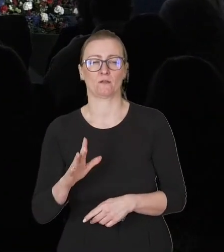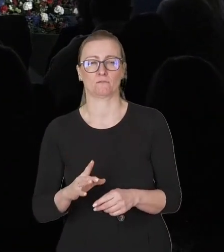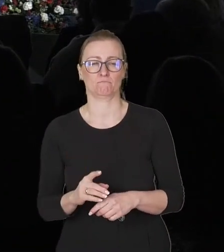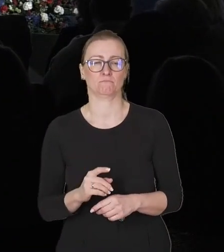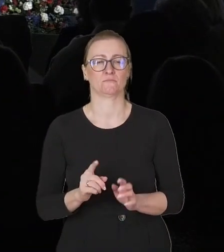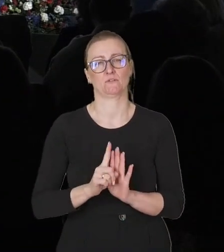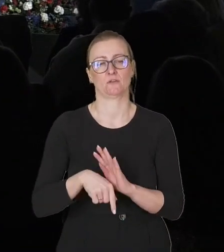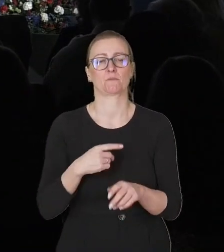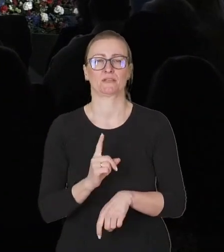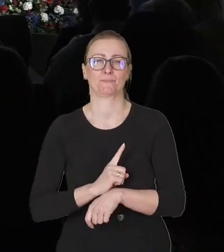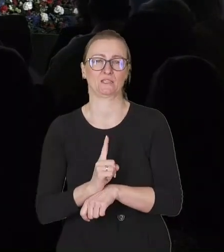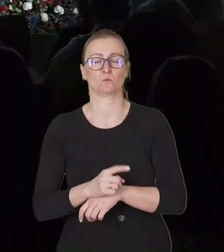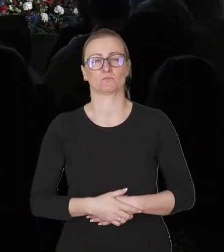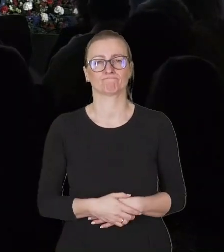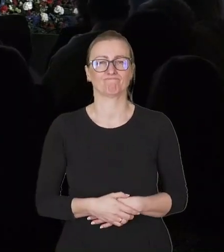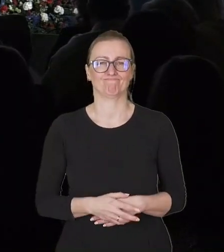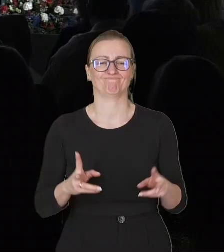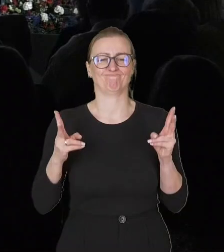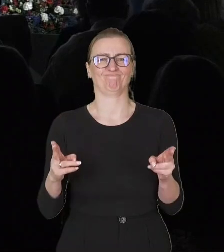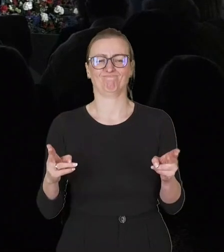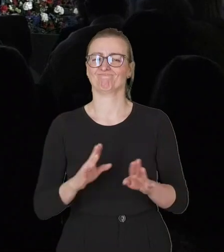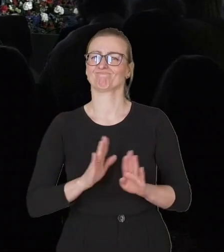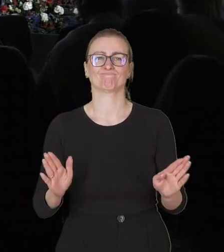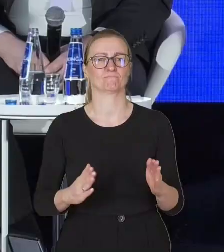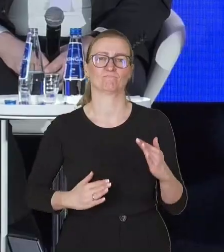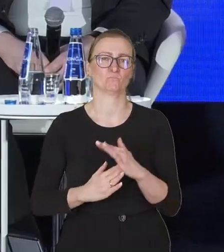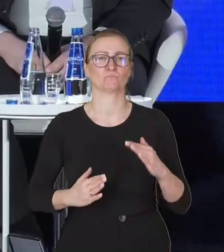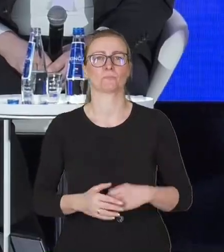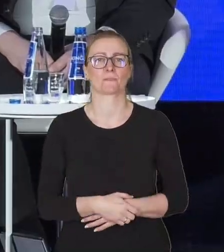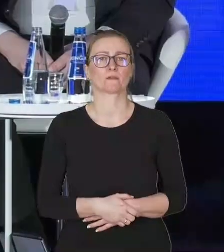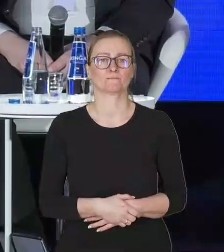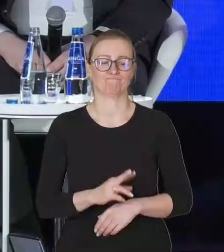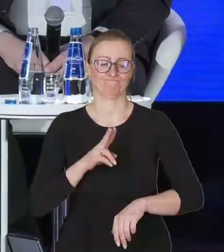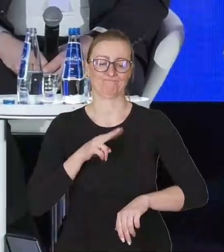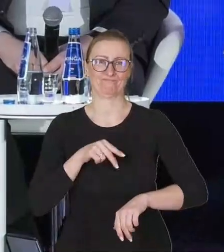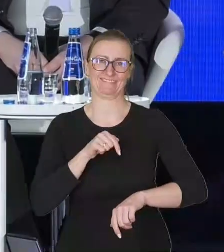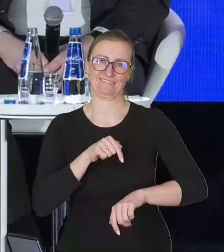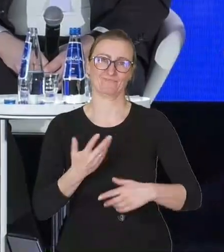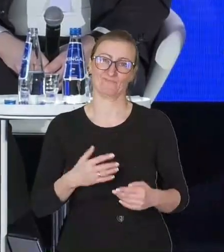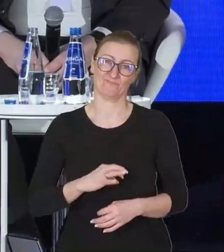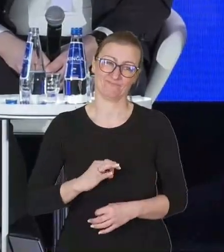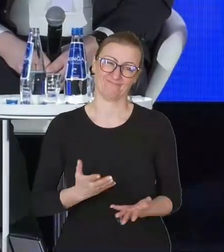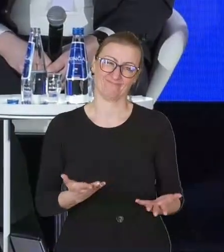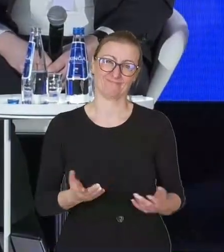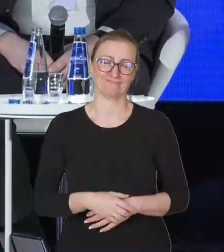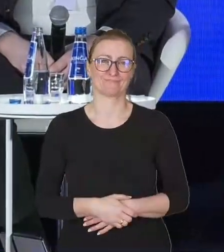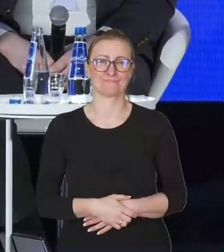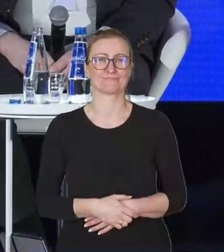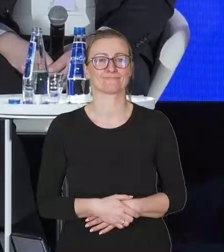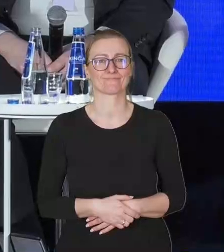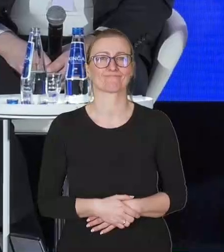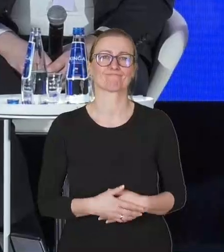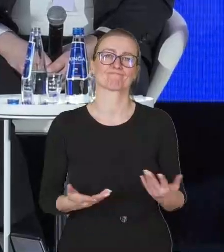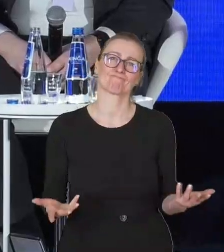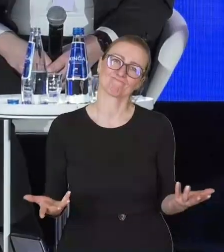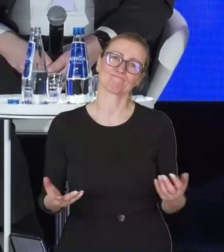have to do that. So please be as precise as possible, as bold, as